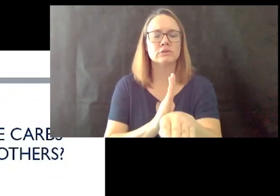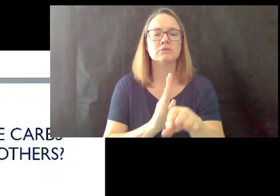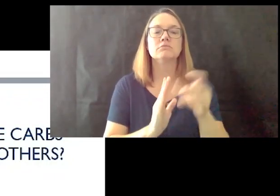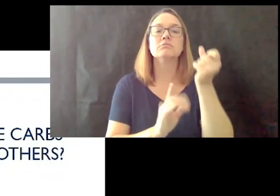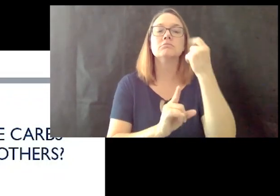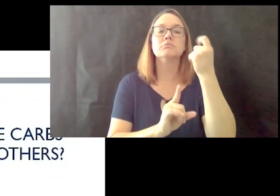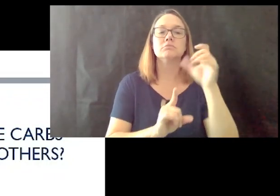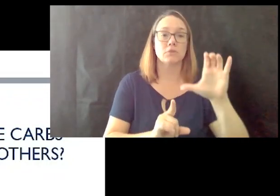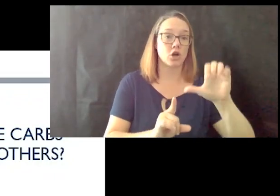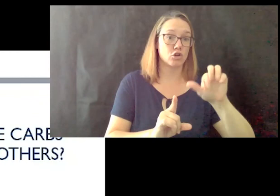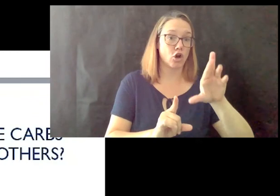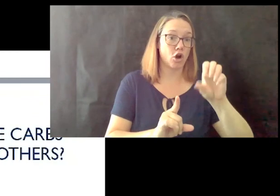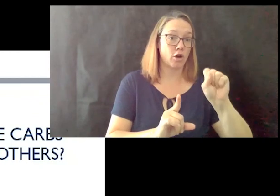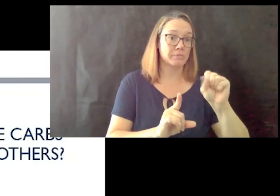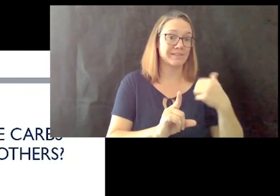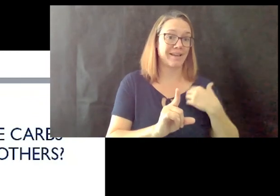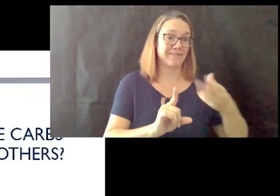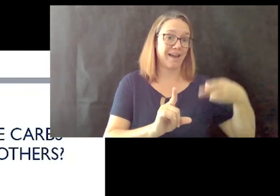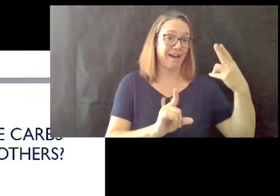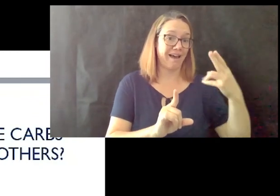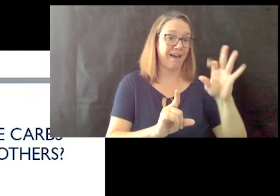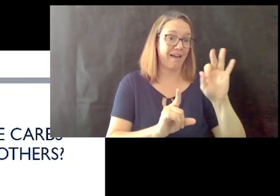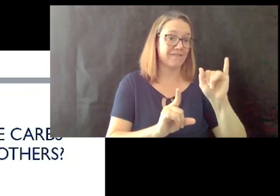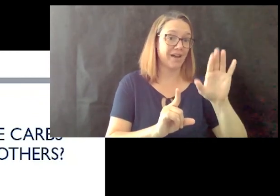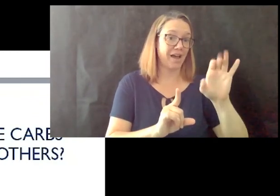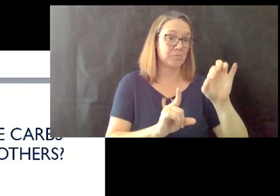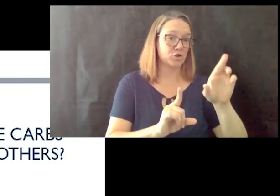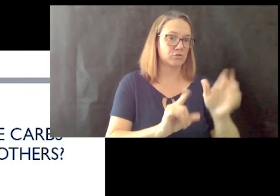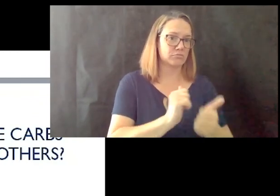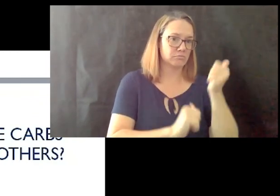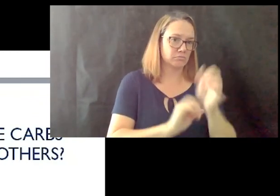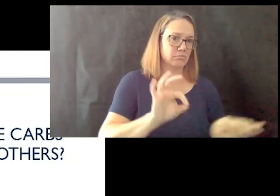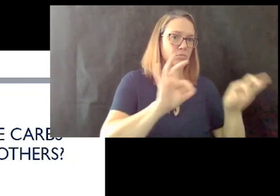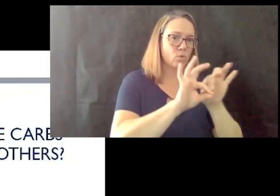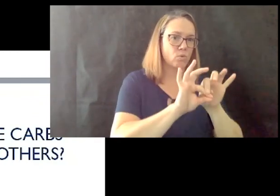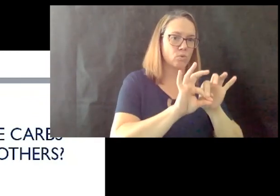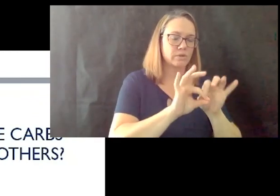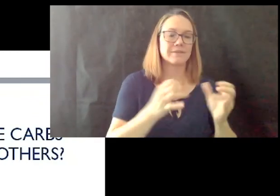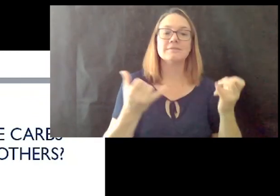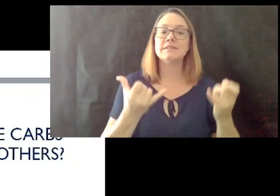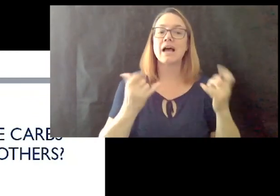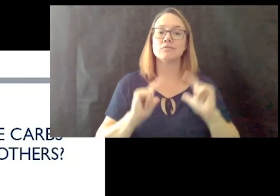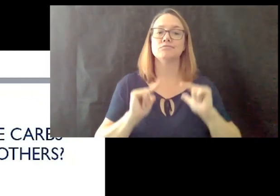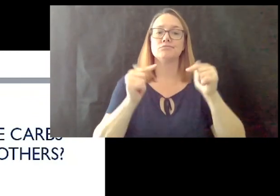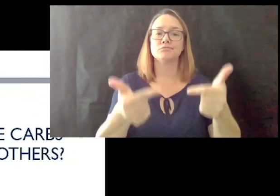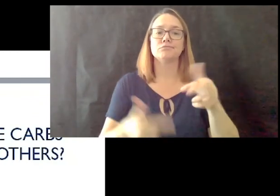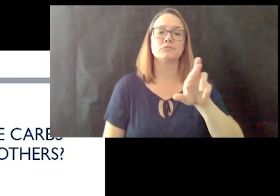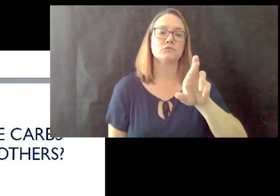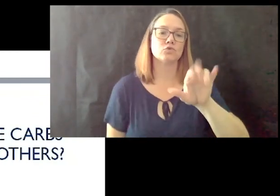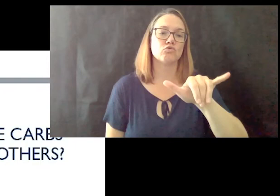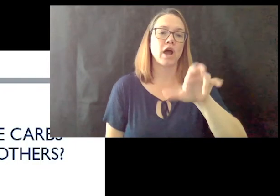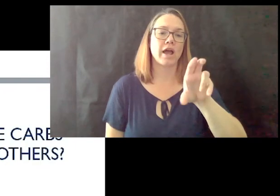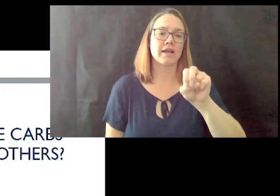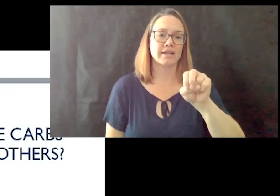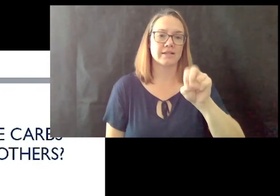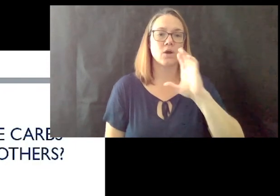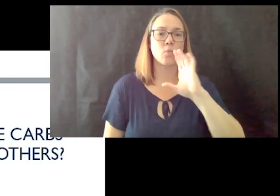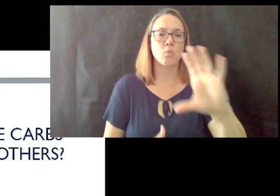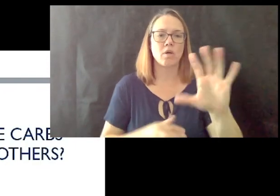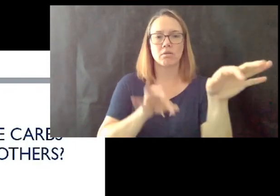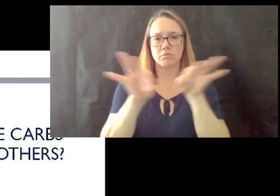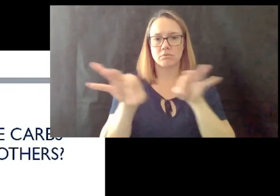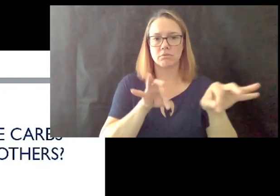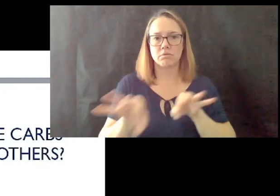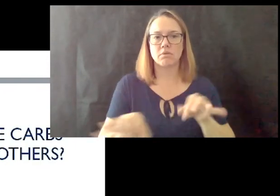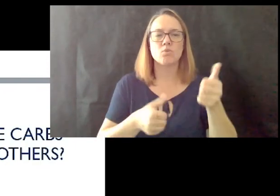those carbs to have high fiber content. So after that brief introduction, I'll pass it over to Ryan, and he's going to further break down which